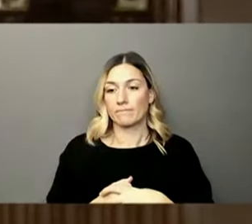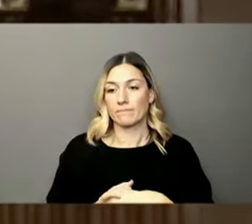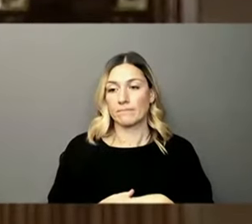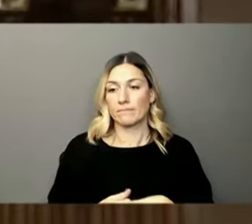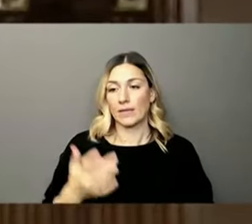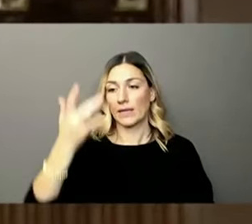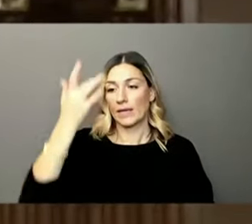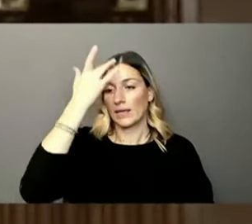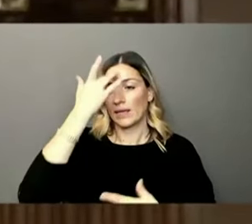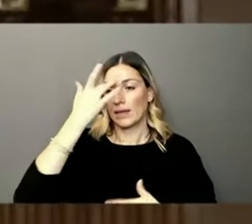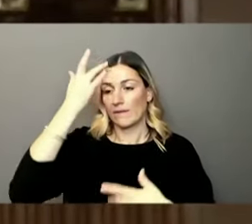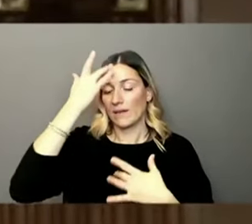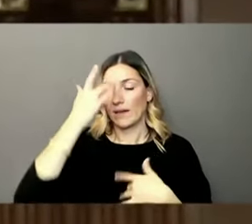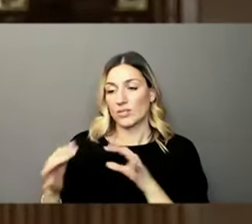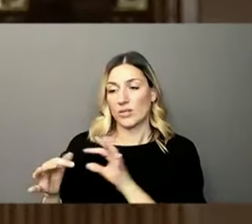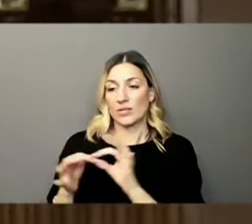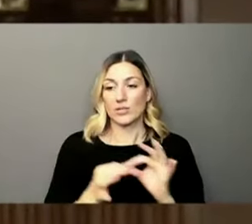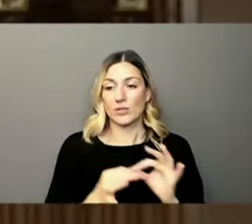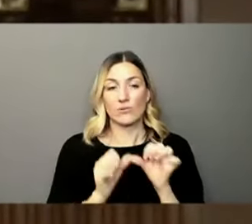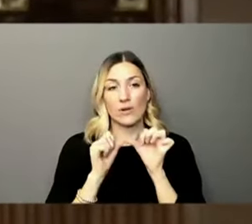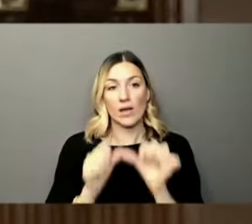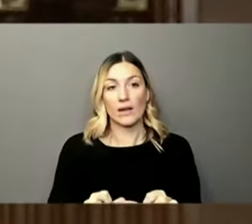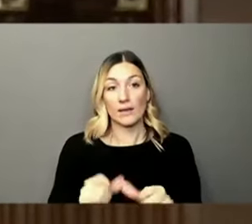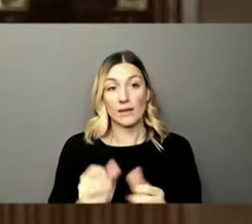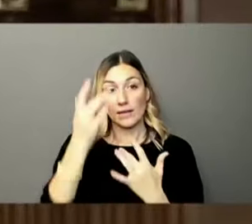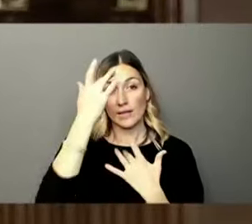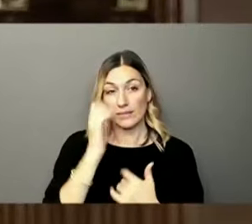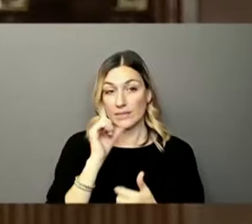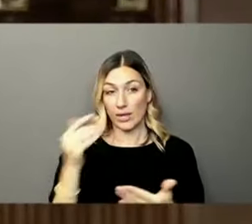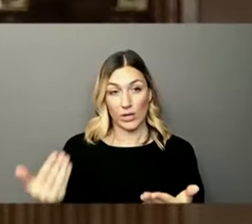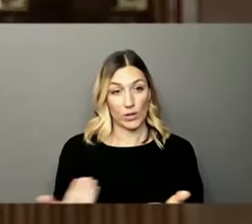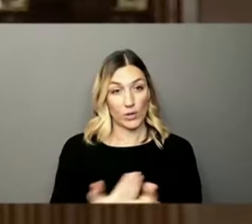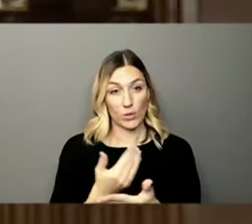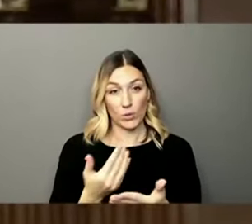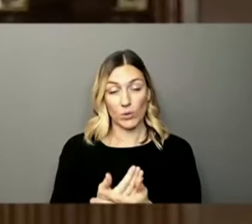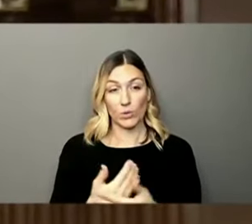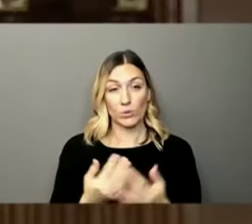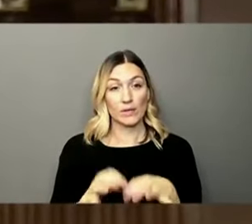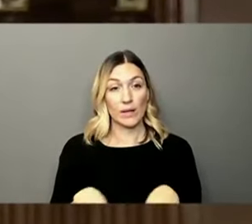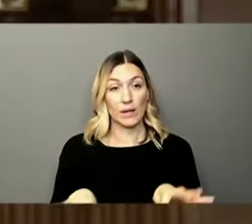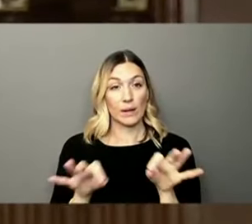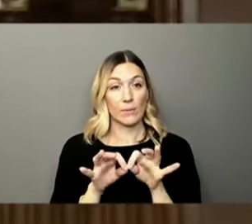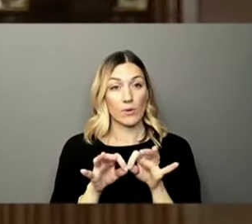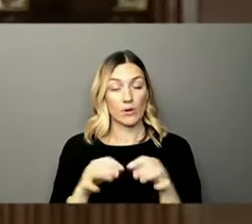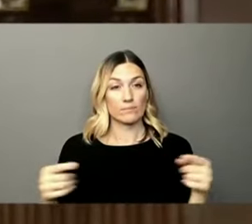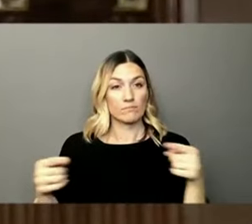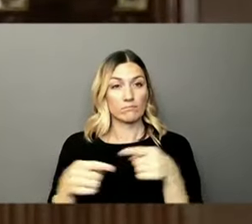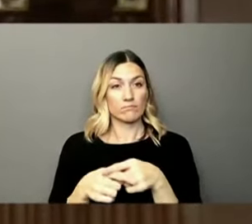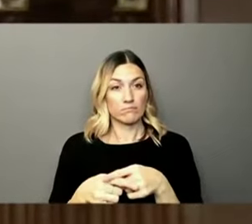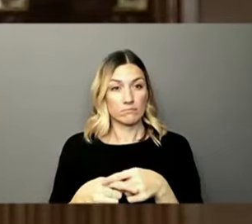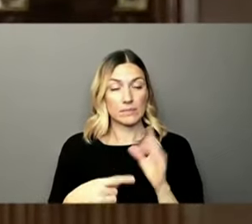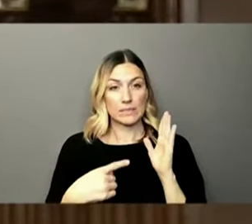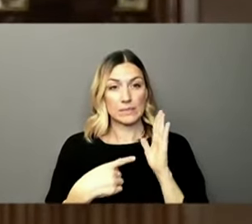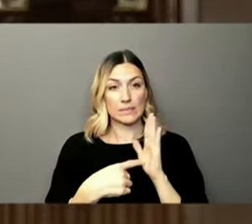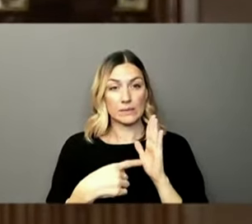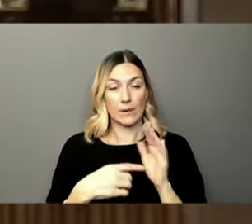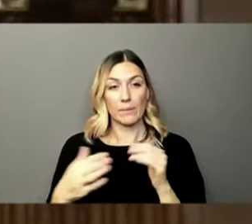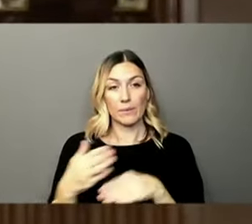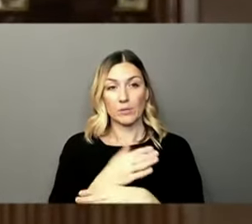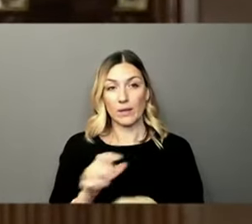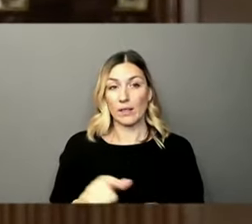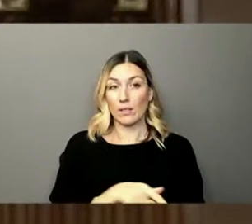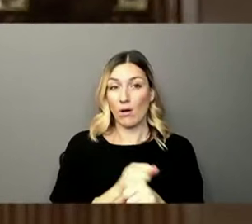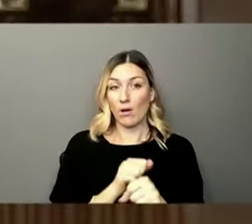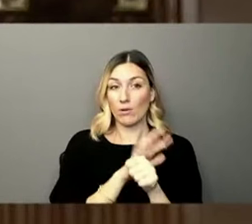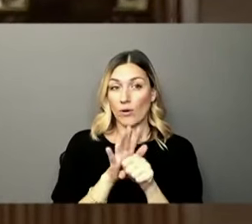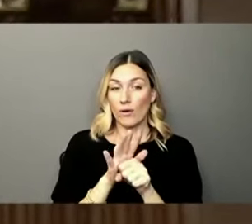Infection-associated chronic illness is not new. There is a significant intersection in symptomology between long COVID and a spectrum of related